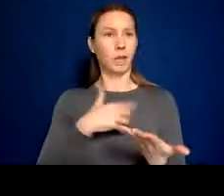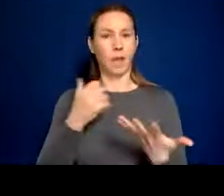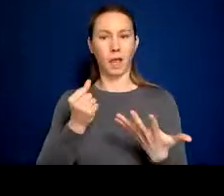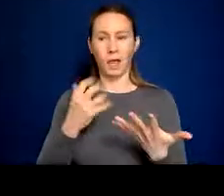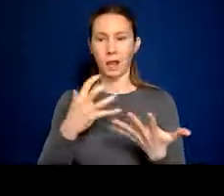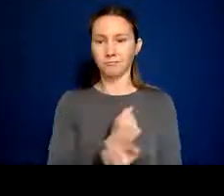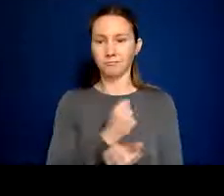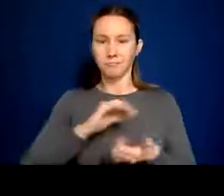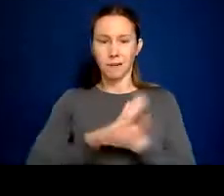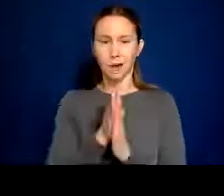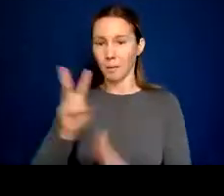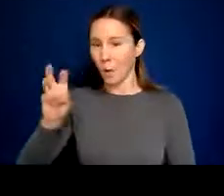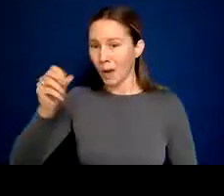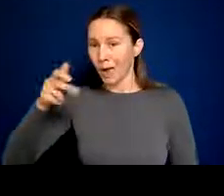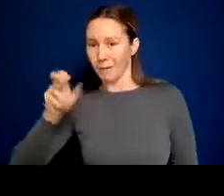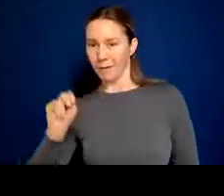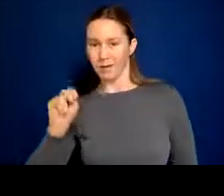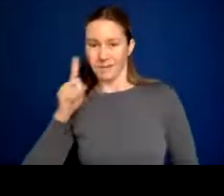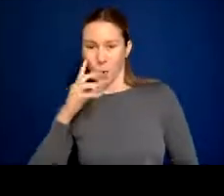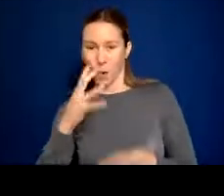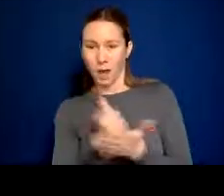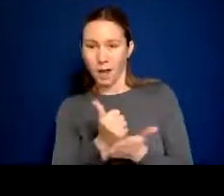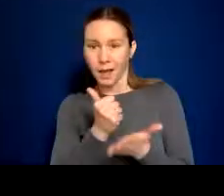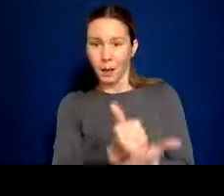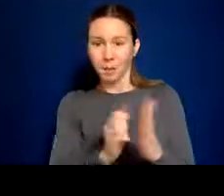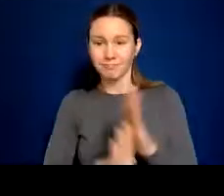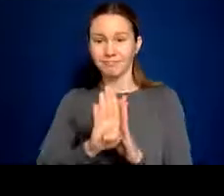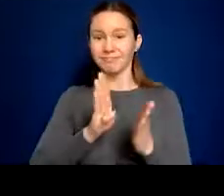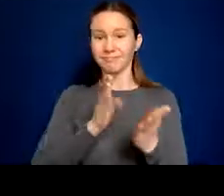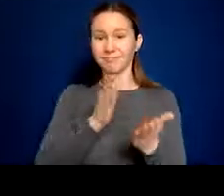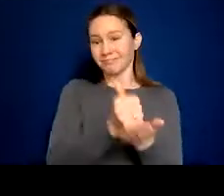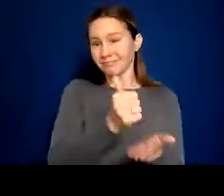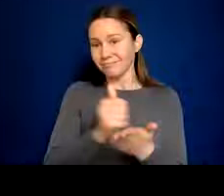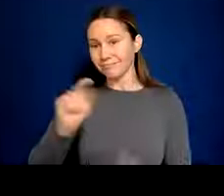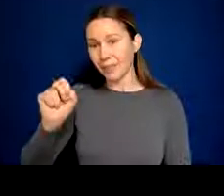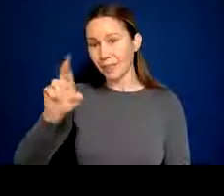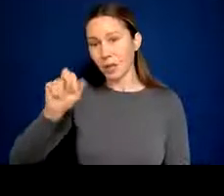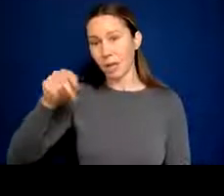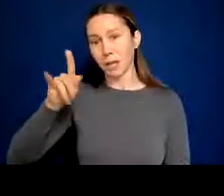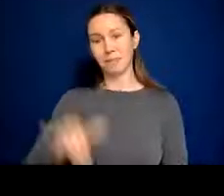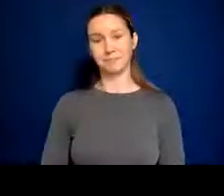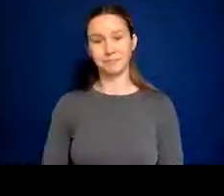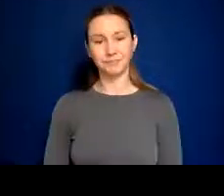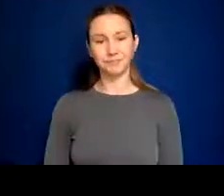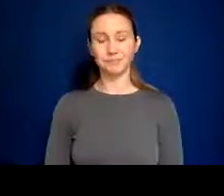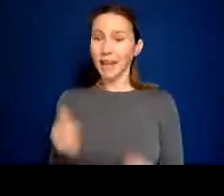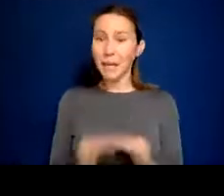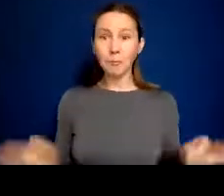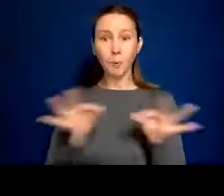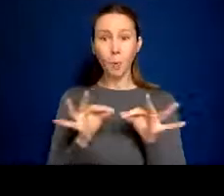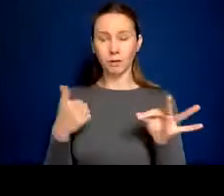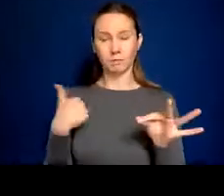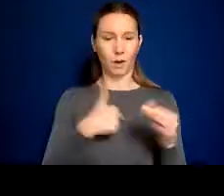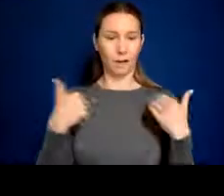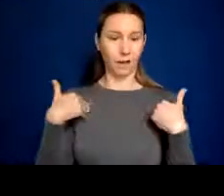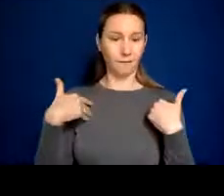to create therapies. And then a very important concept here, a factor, which is the